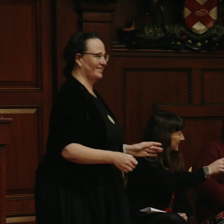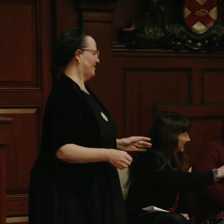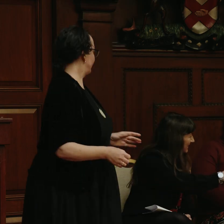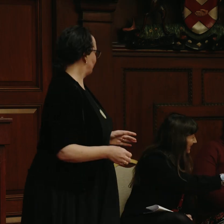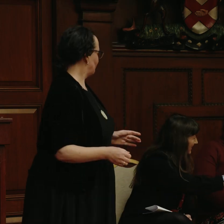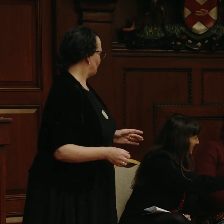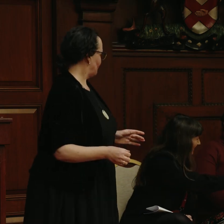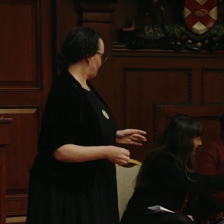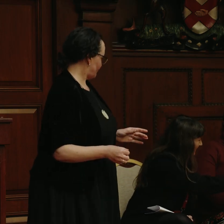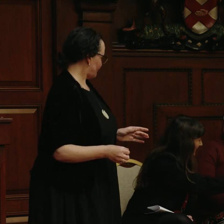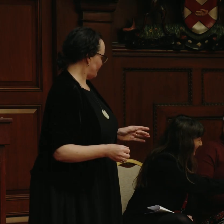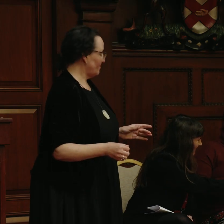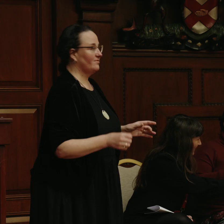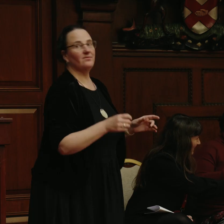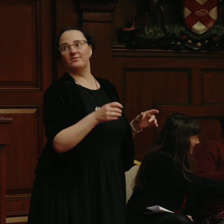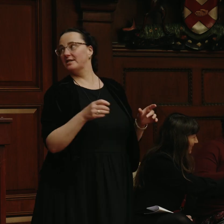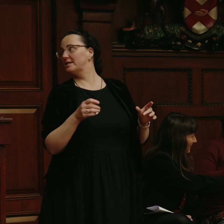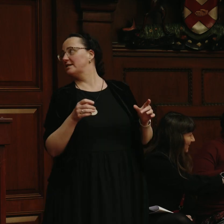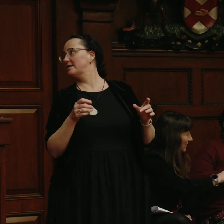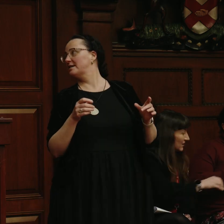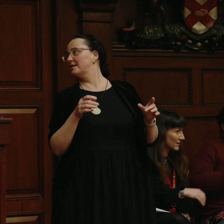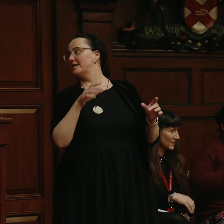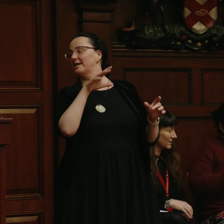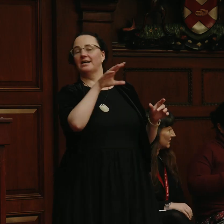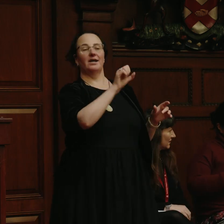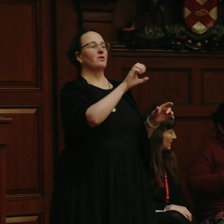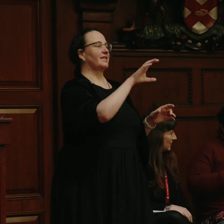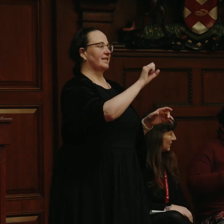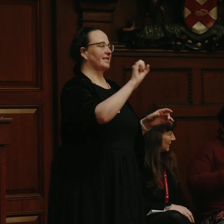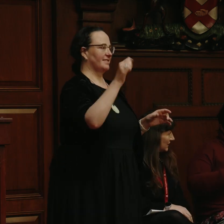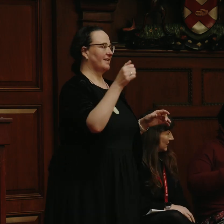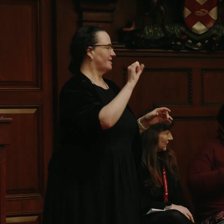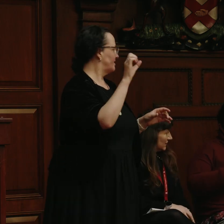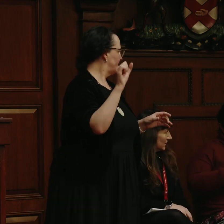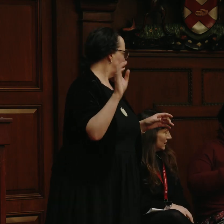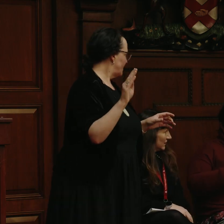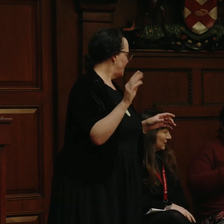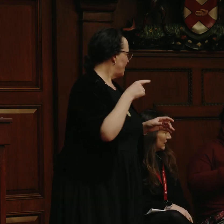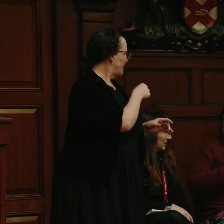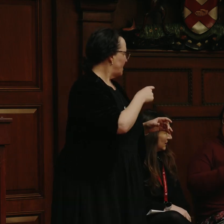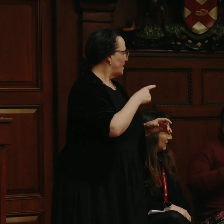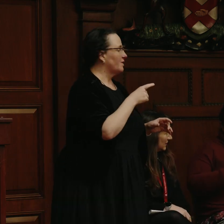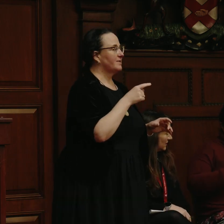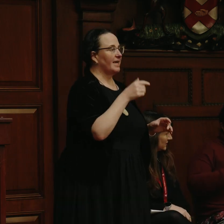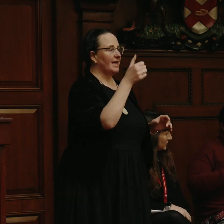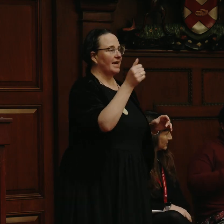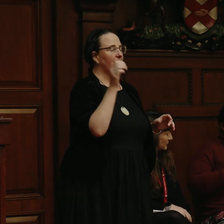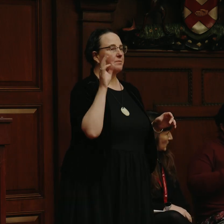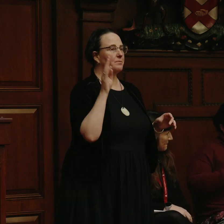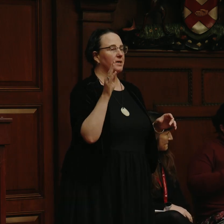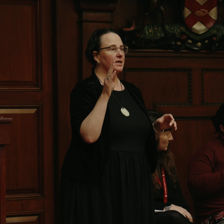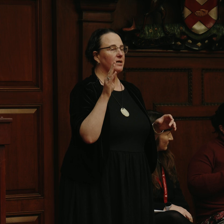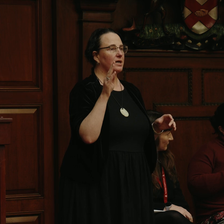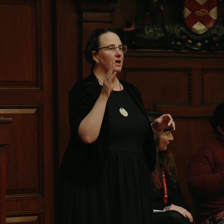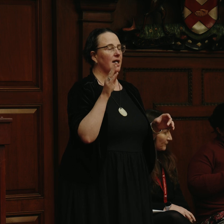I think it's Row and La, SSA and SSB. The only place I saw A and B was that the other name